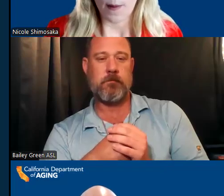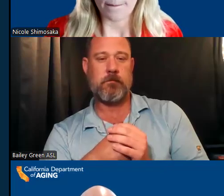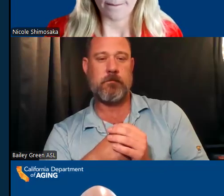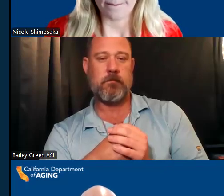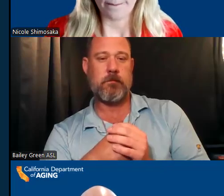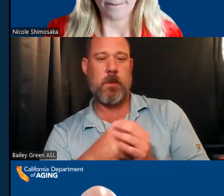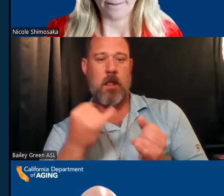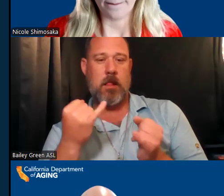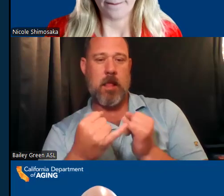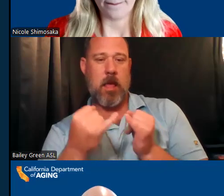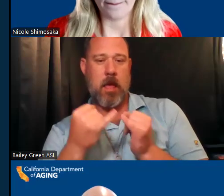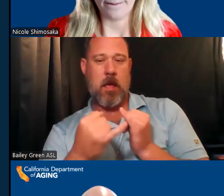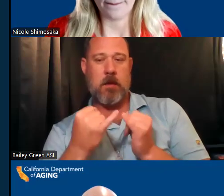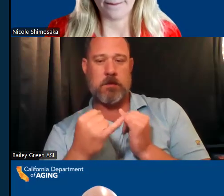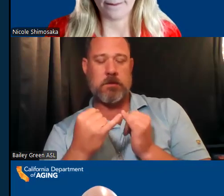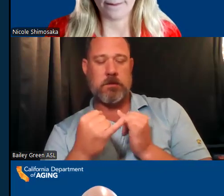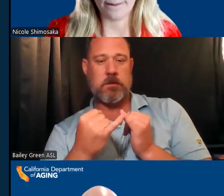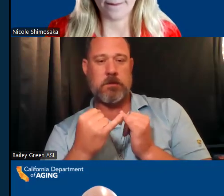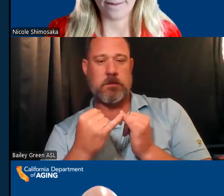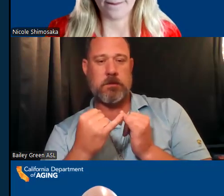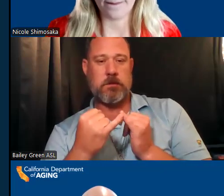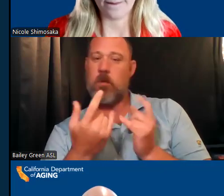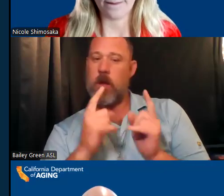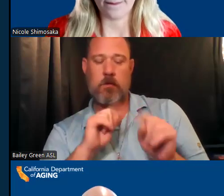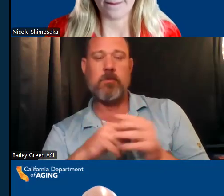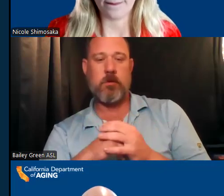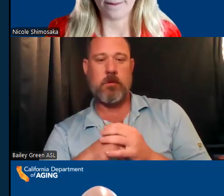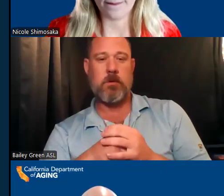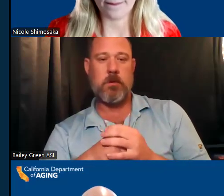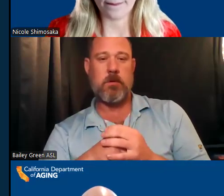And last question we have, oh, that was answered.